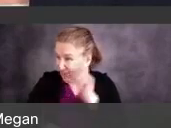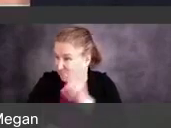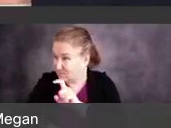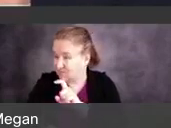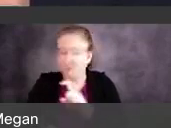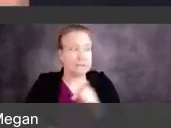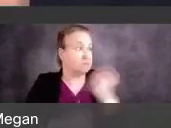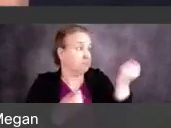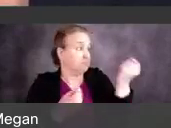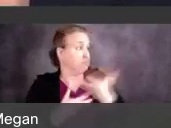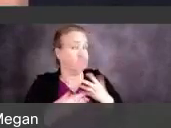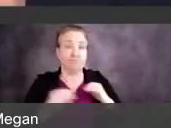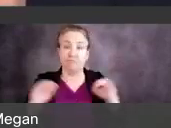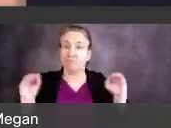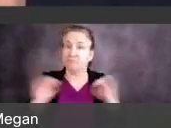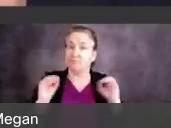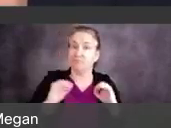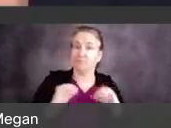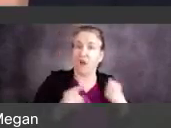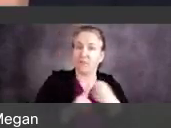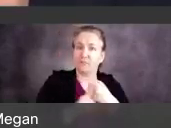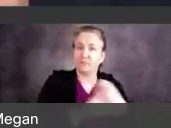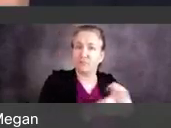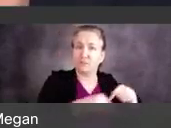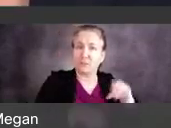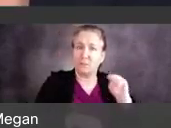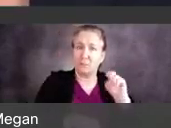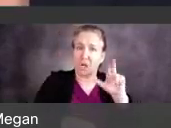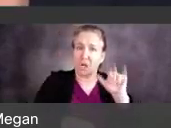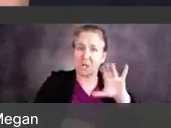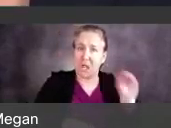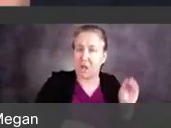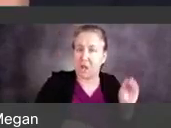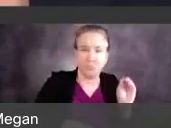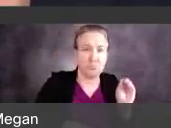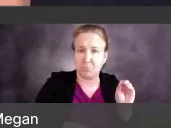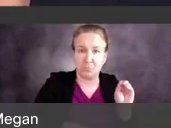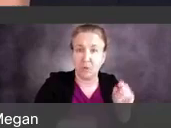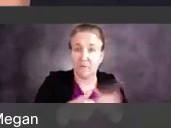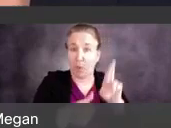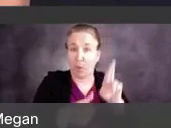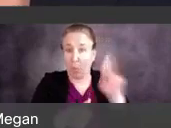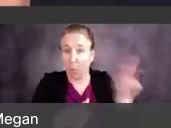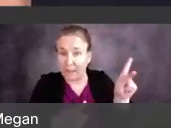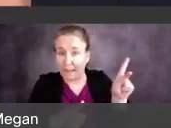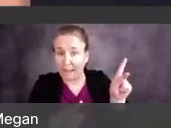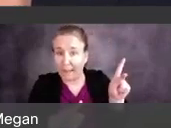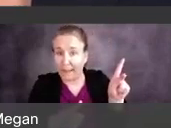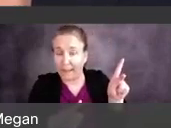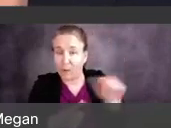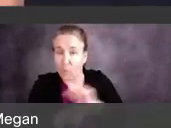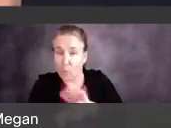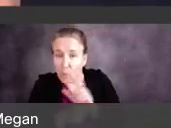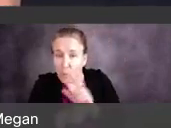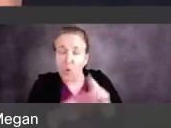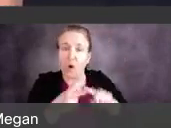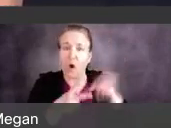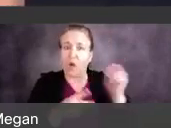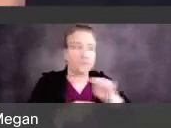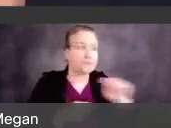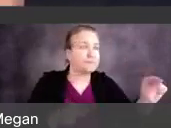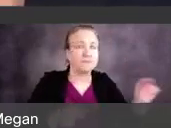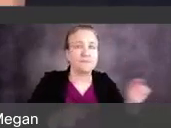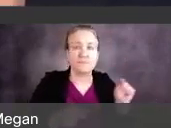received notice of any additional cases in Montgomery County of either the UK variant or any cases